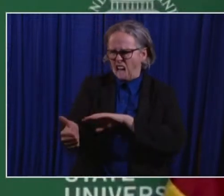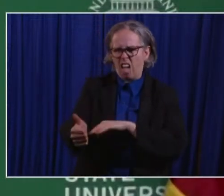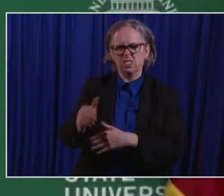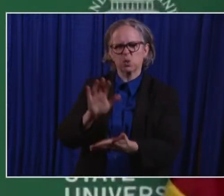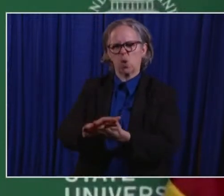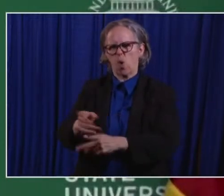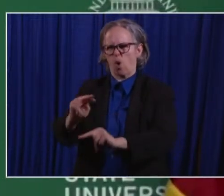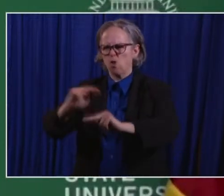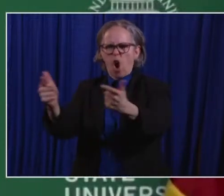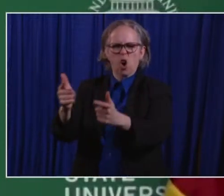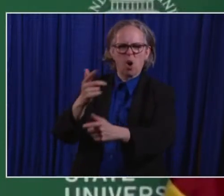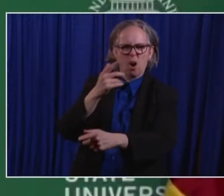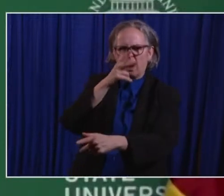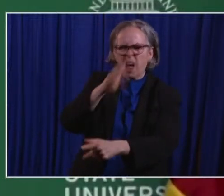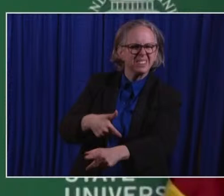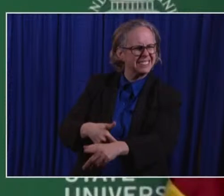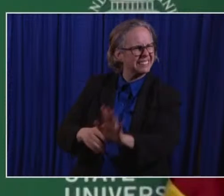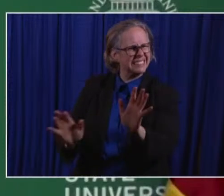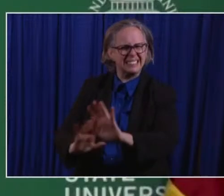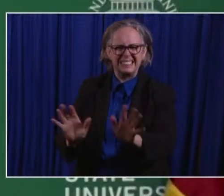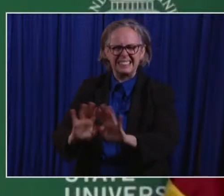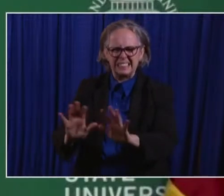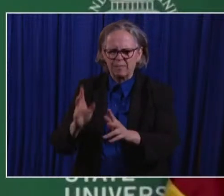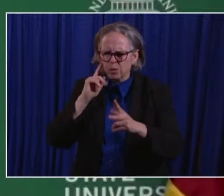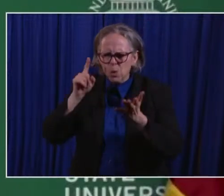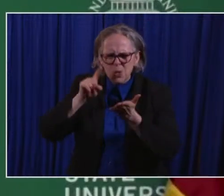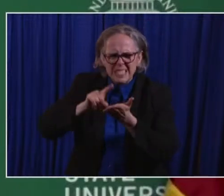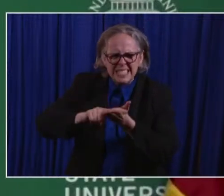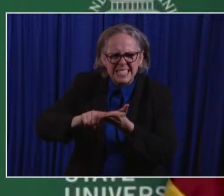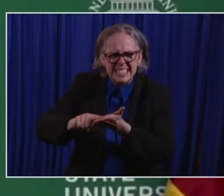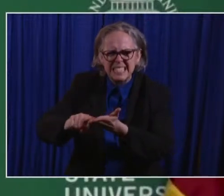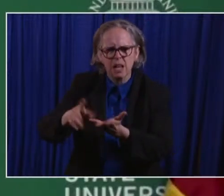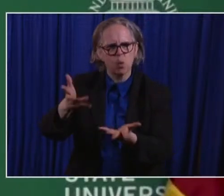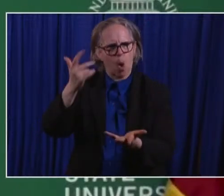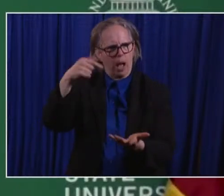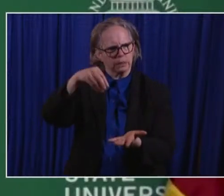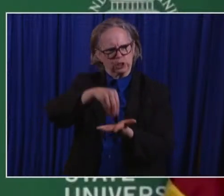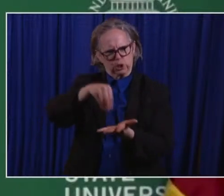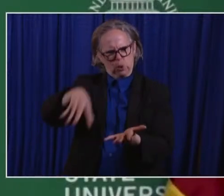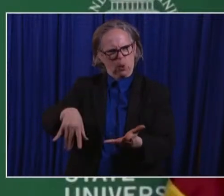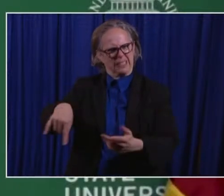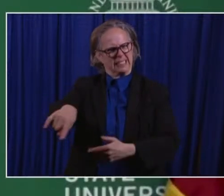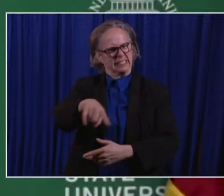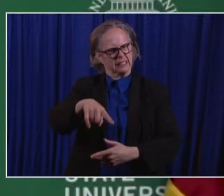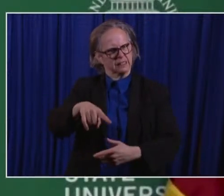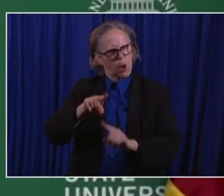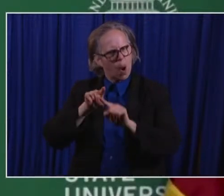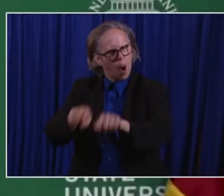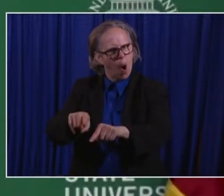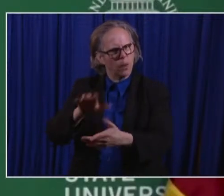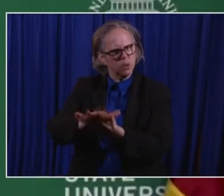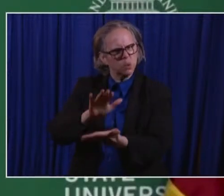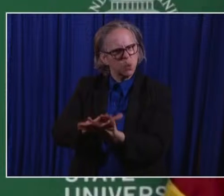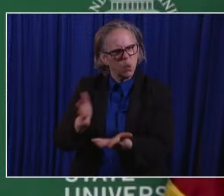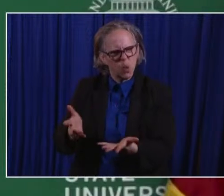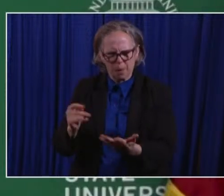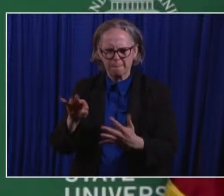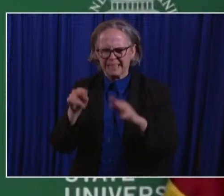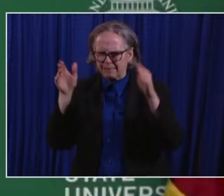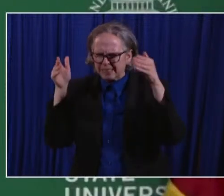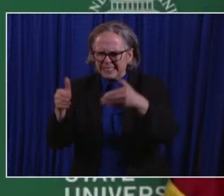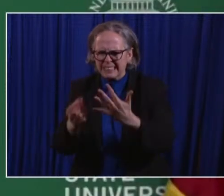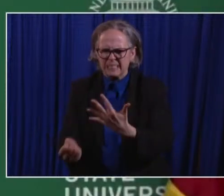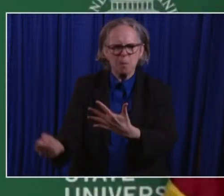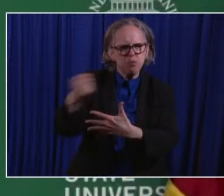This is all about those students. And so I think the focus should always be on the students. How do we help